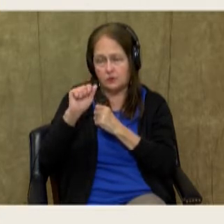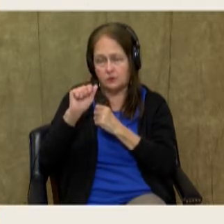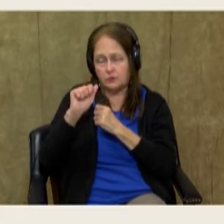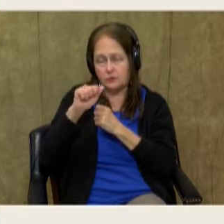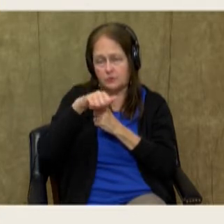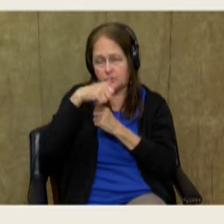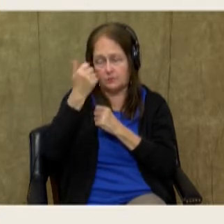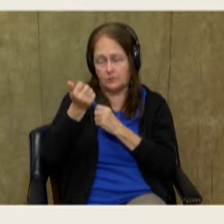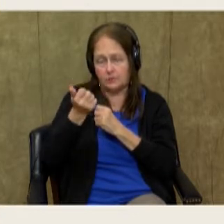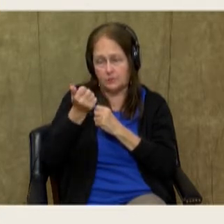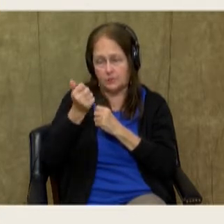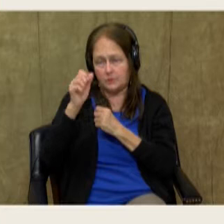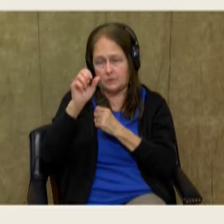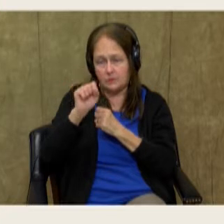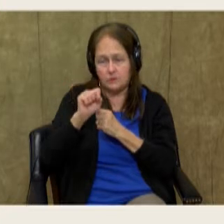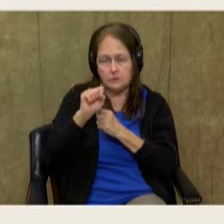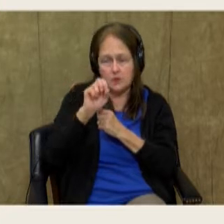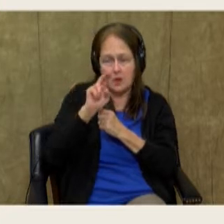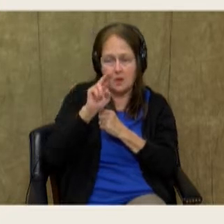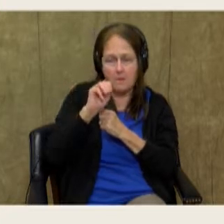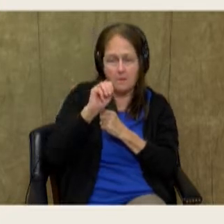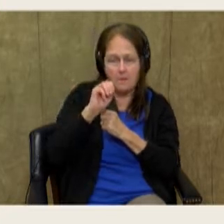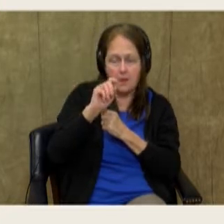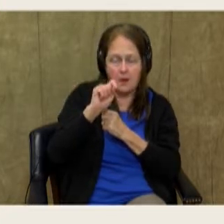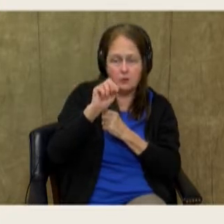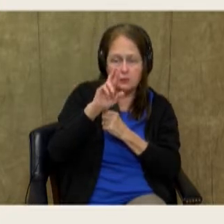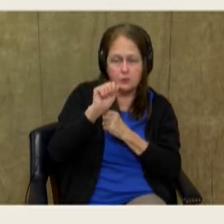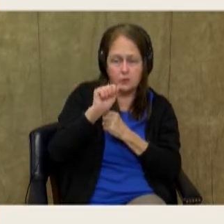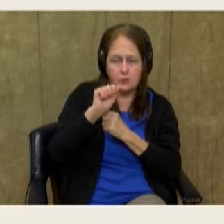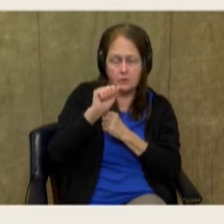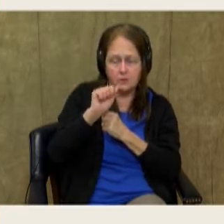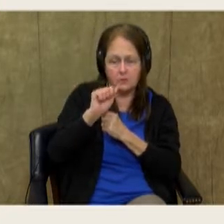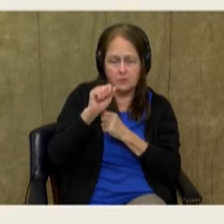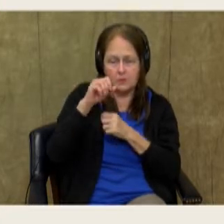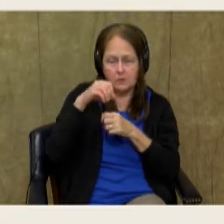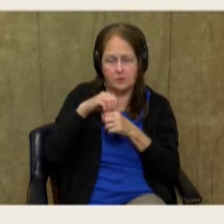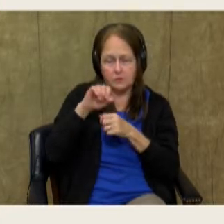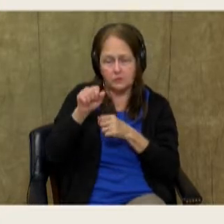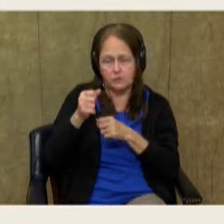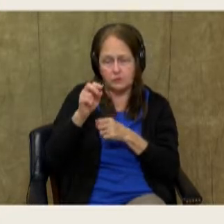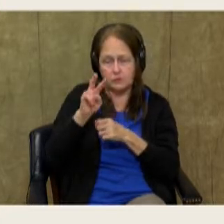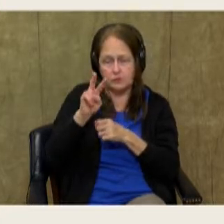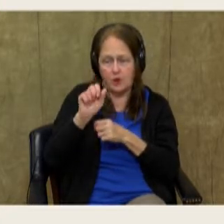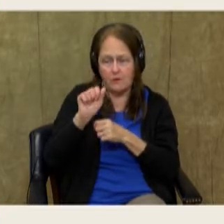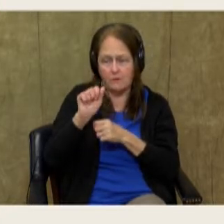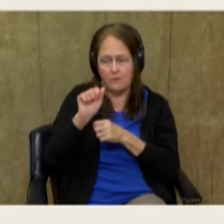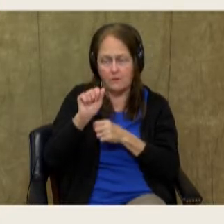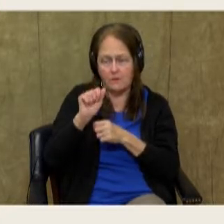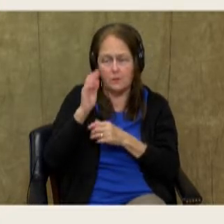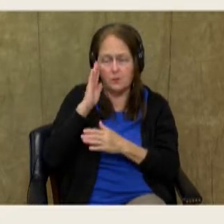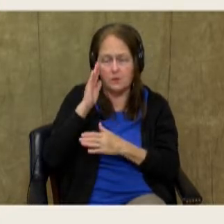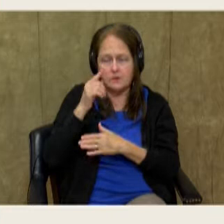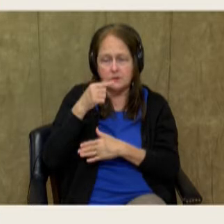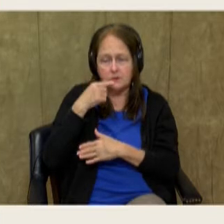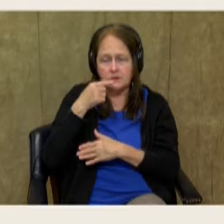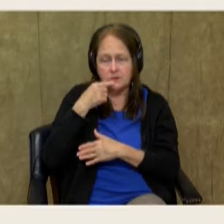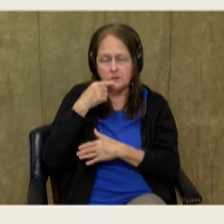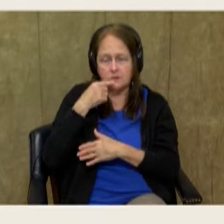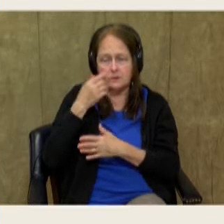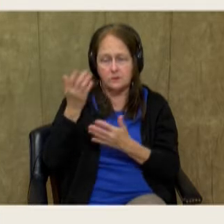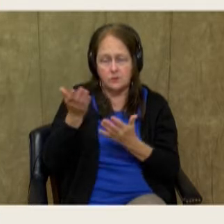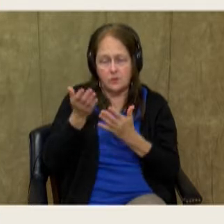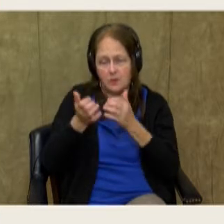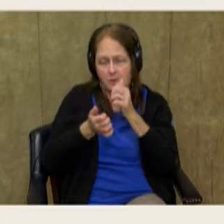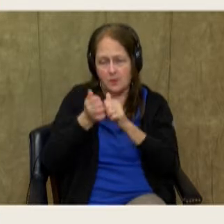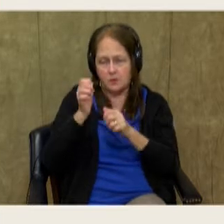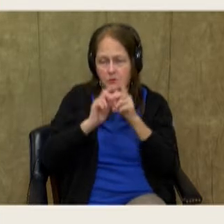country, Sumatra, which is in Indonesia, the island of Java. And Java, I should say, is where